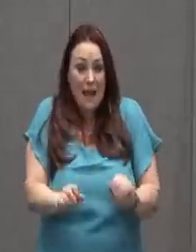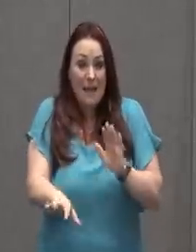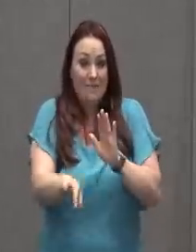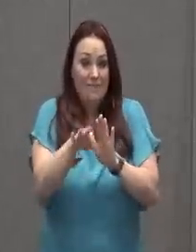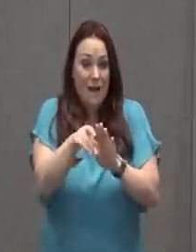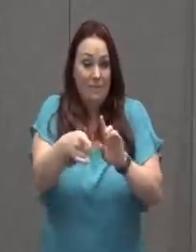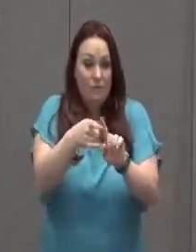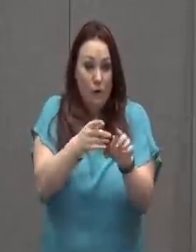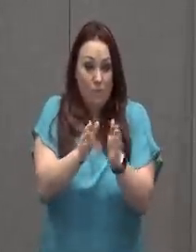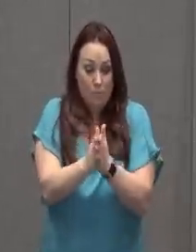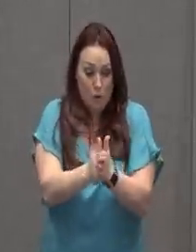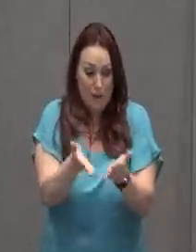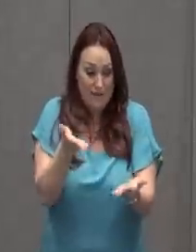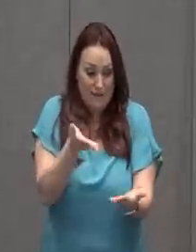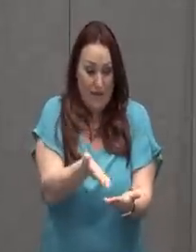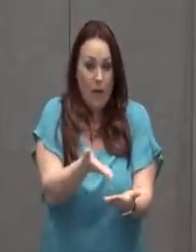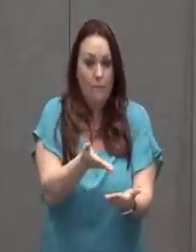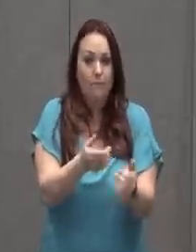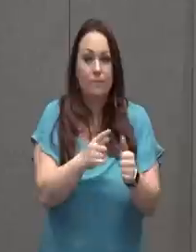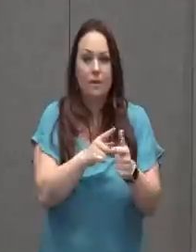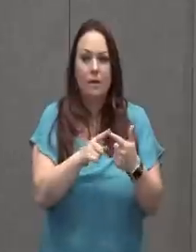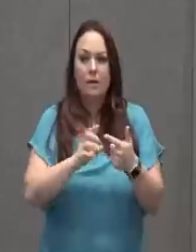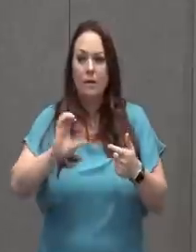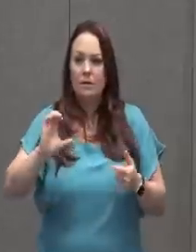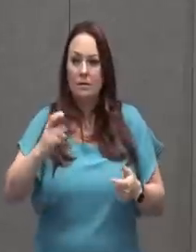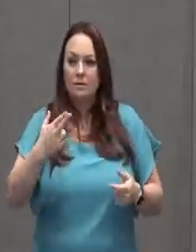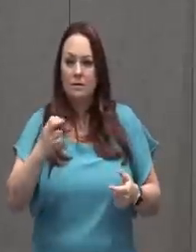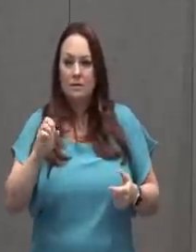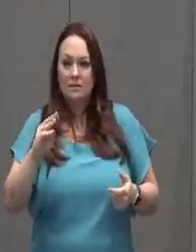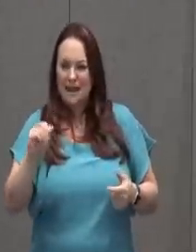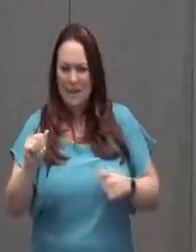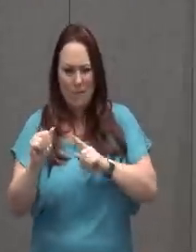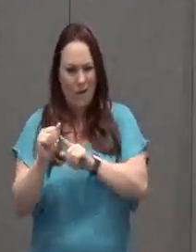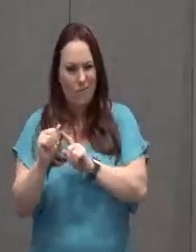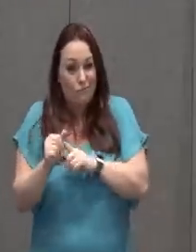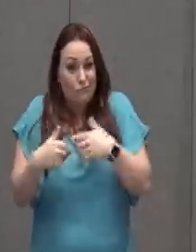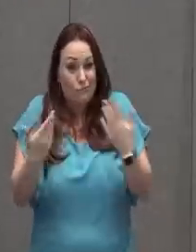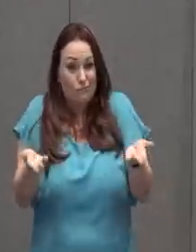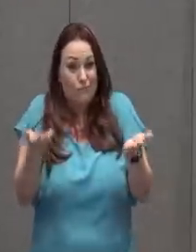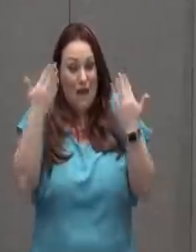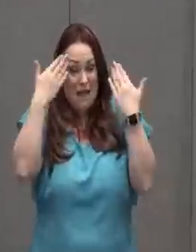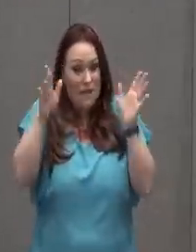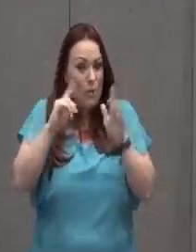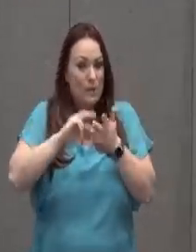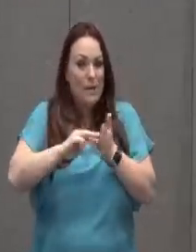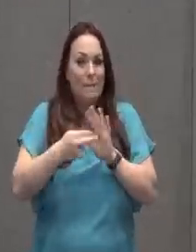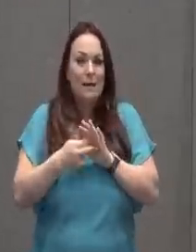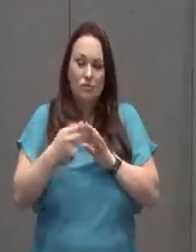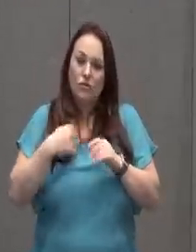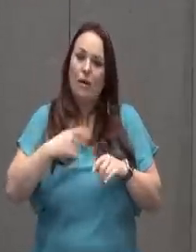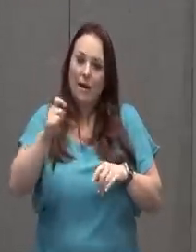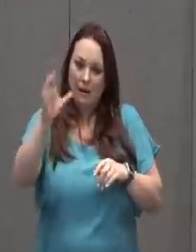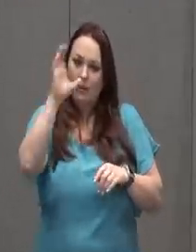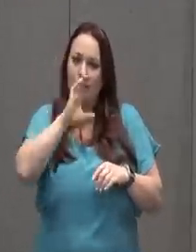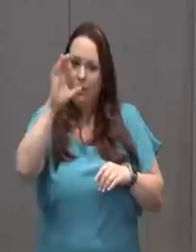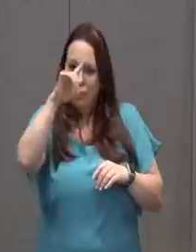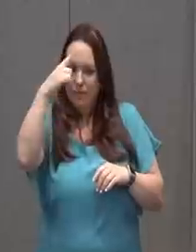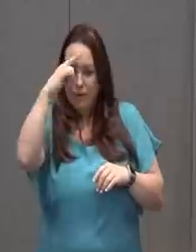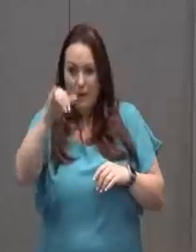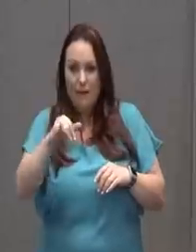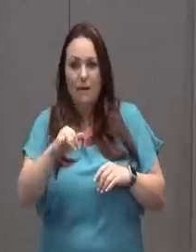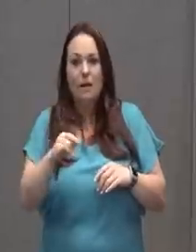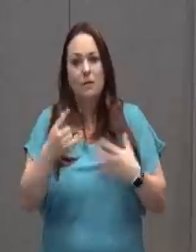book. My schema, I did not know what schema meant. So I had to look it up. And